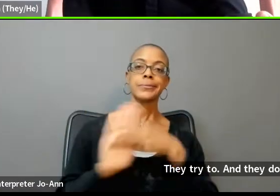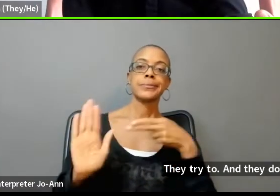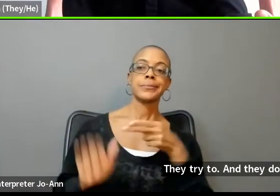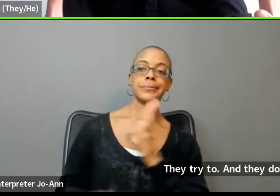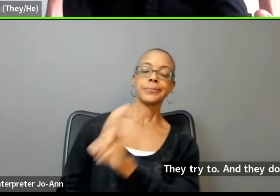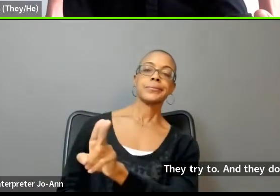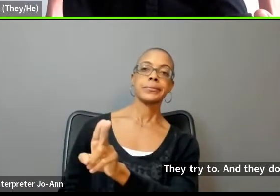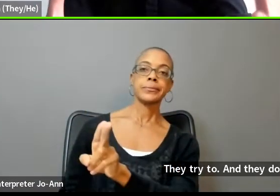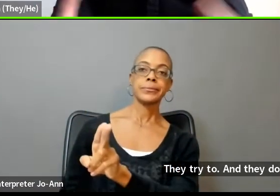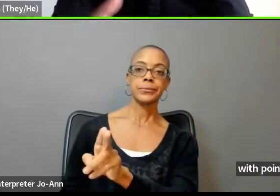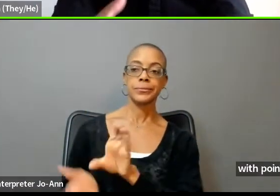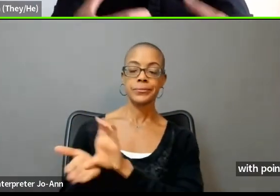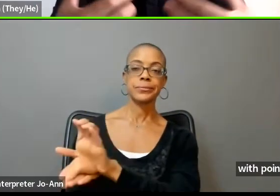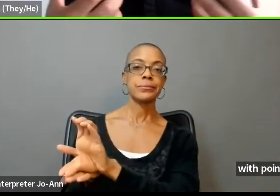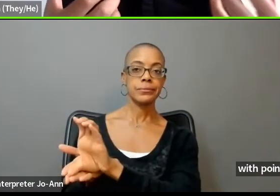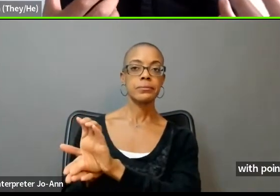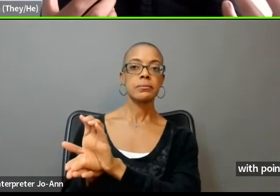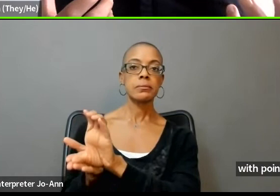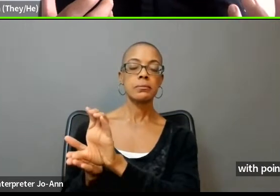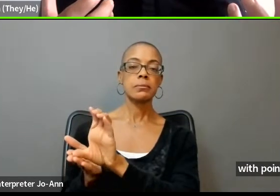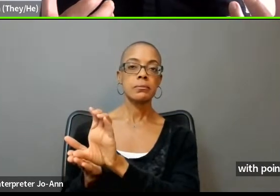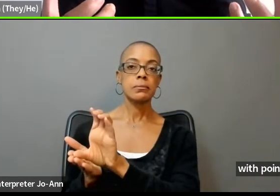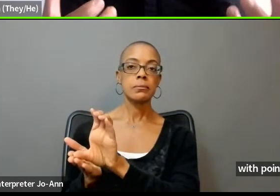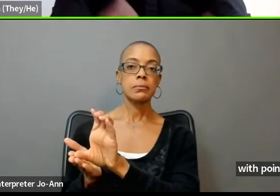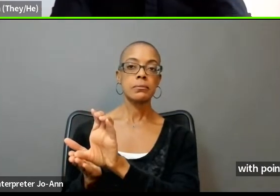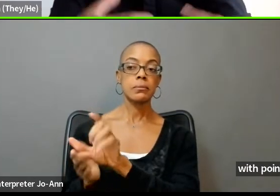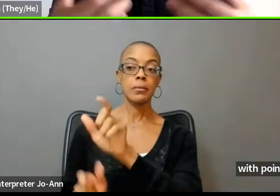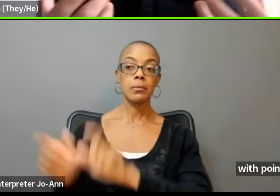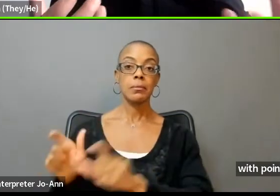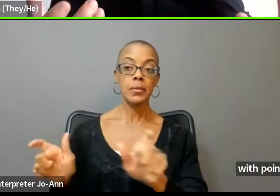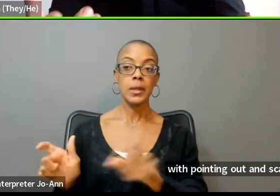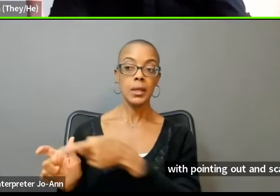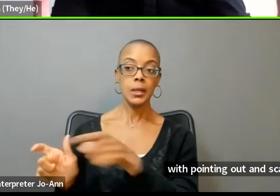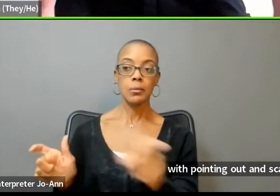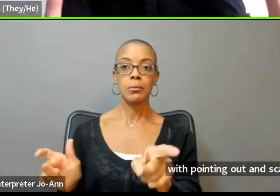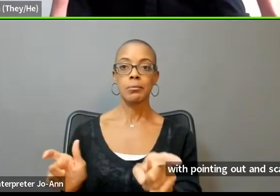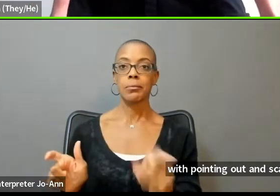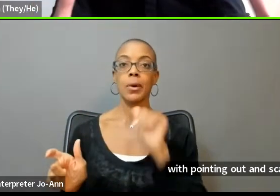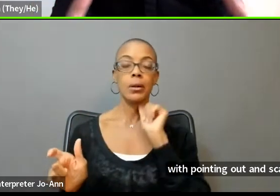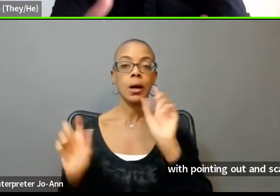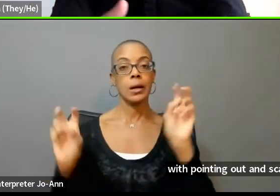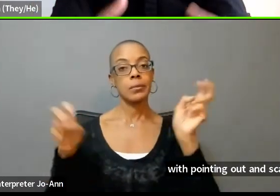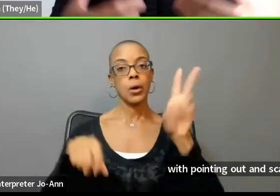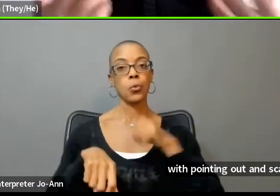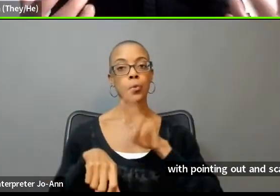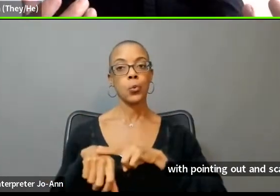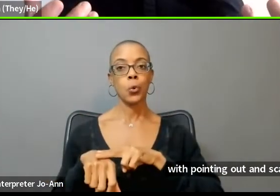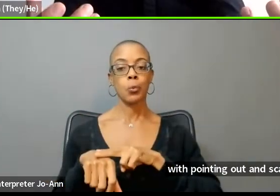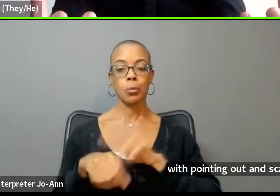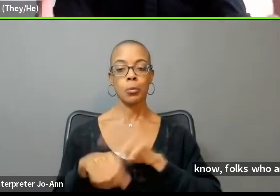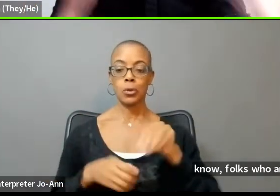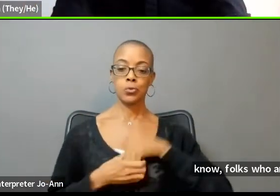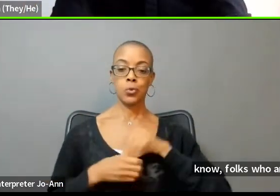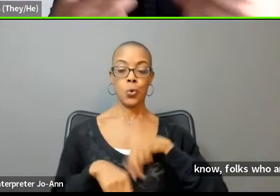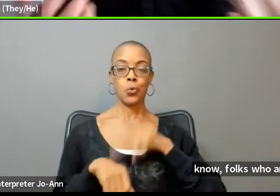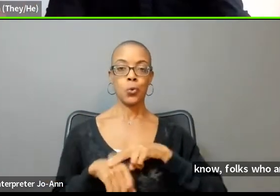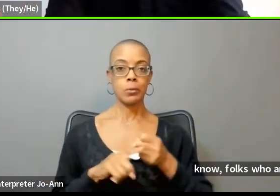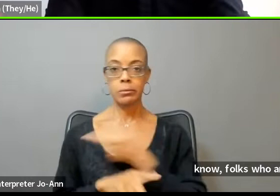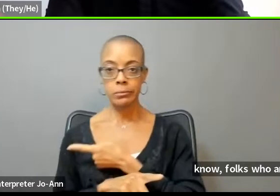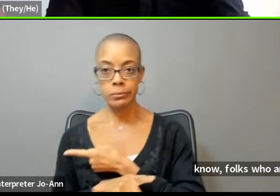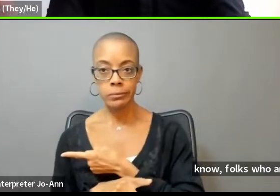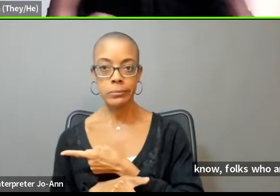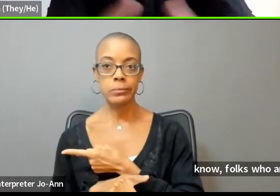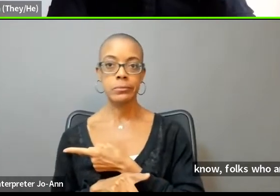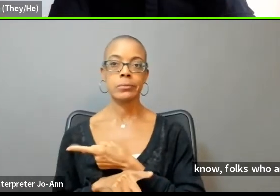particularly, folks who are outside the gender norm or perform something other